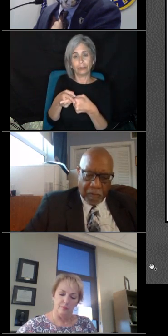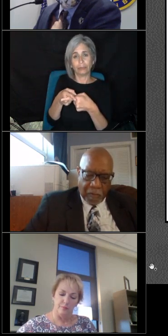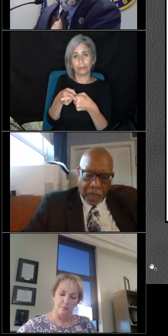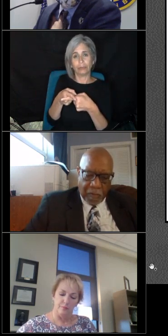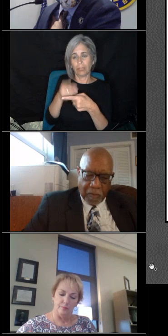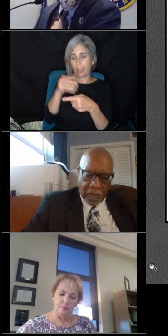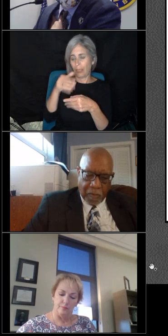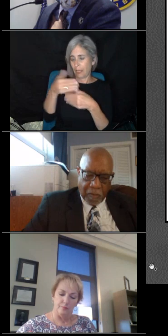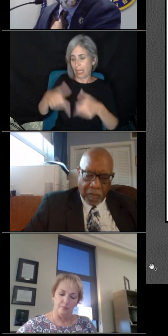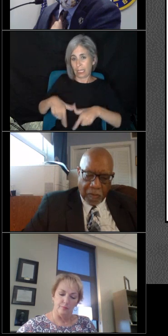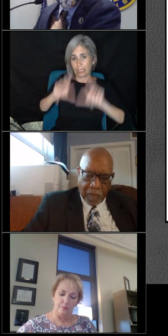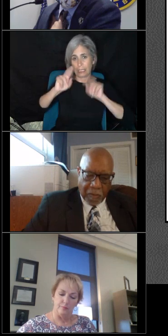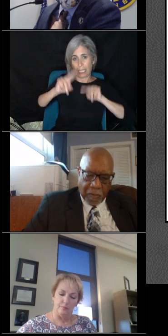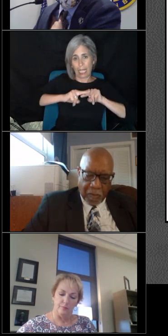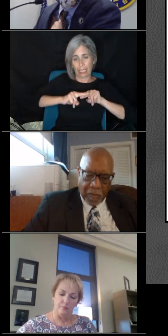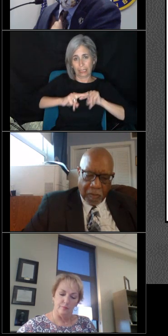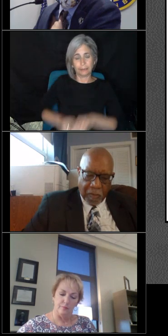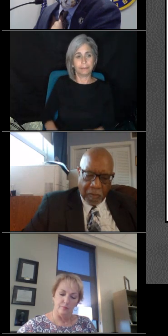Next slide.